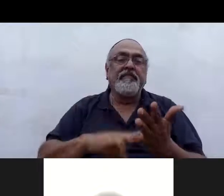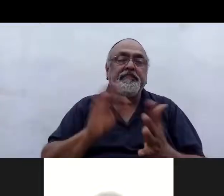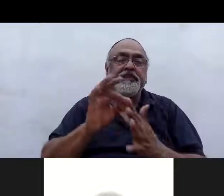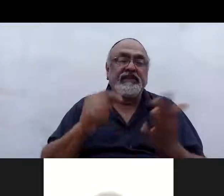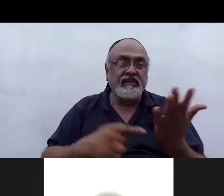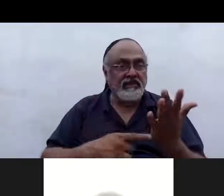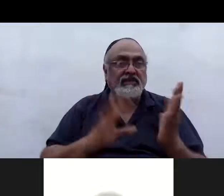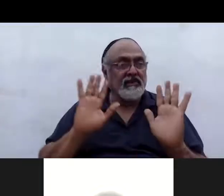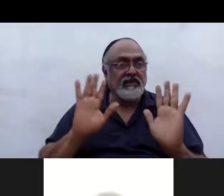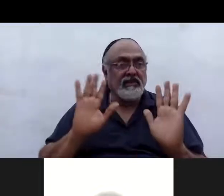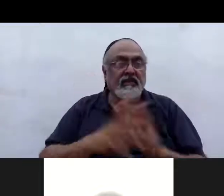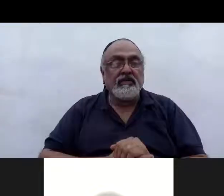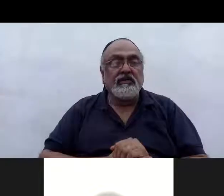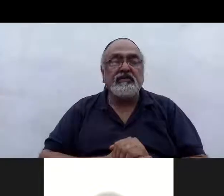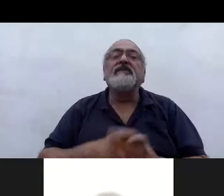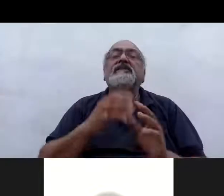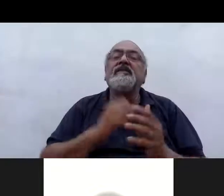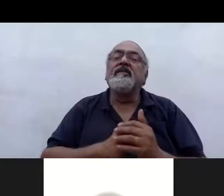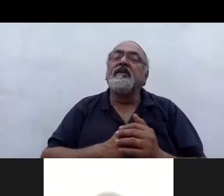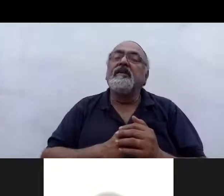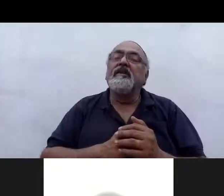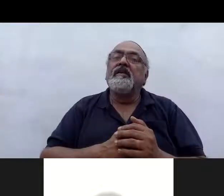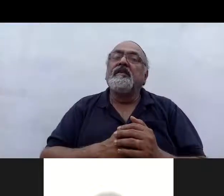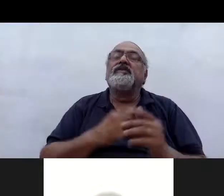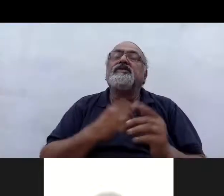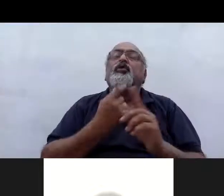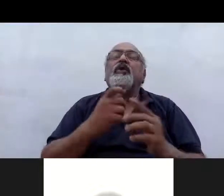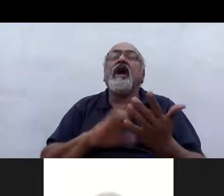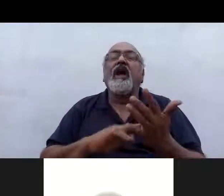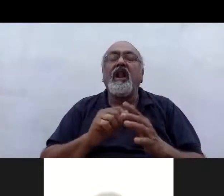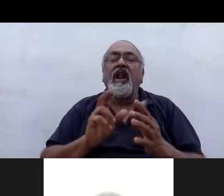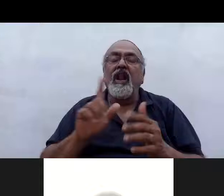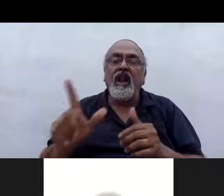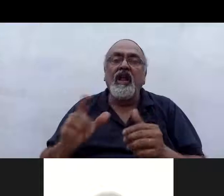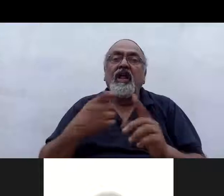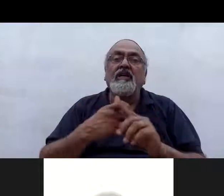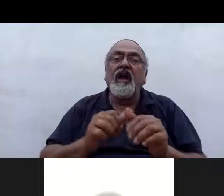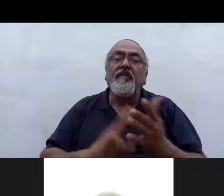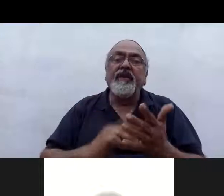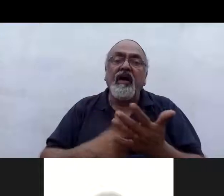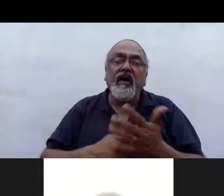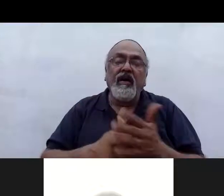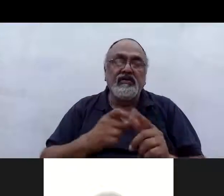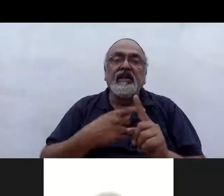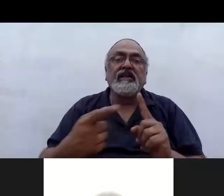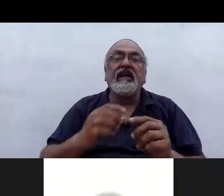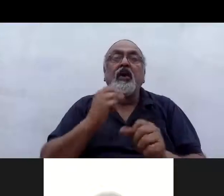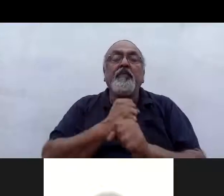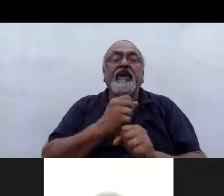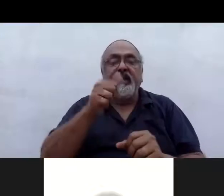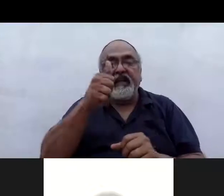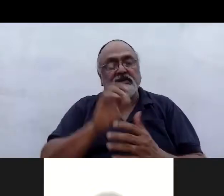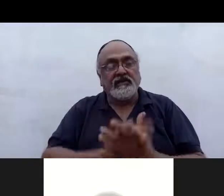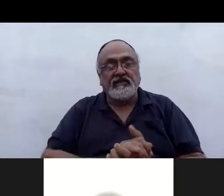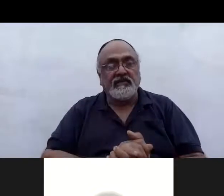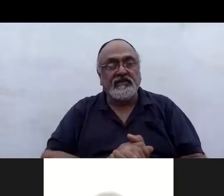commentary, for example, let's keep it Kunal Kamra versus Union of India, just for example purpose. So